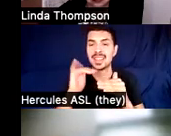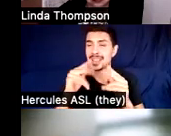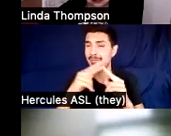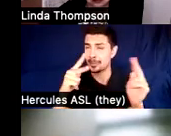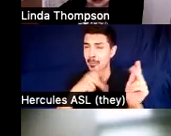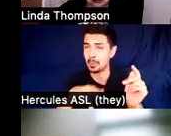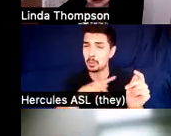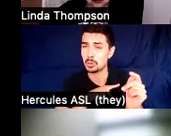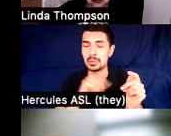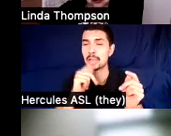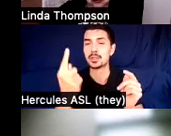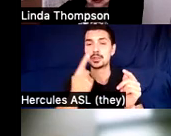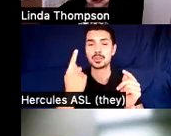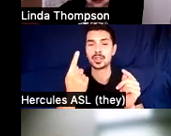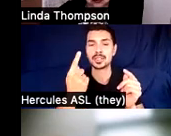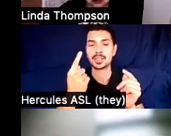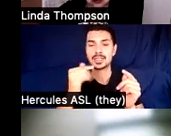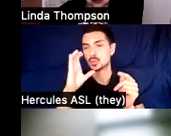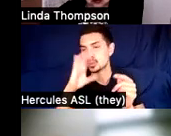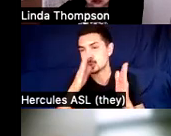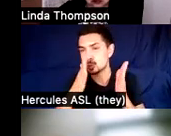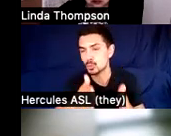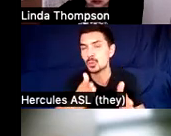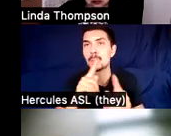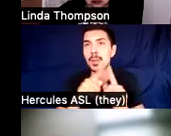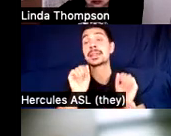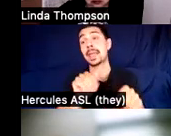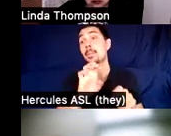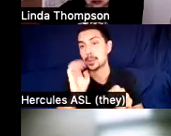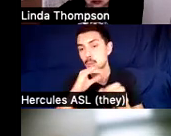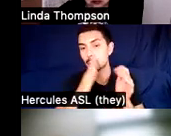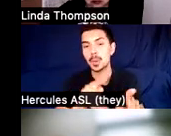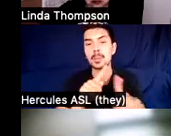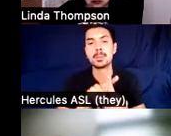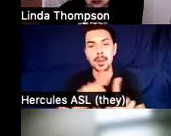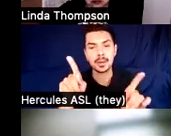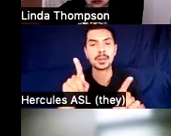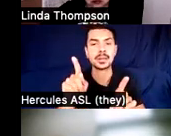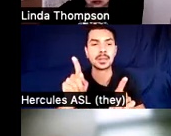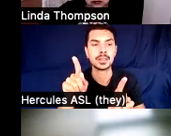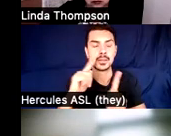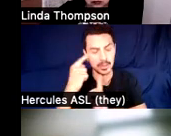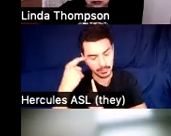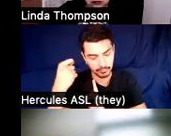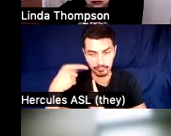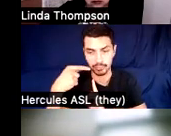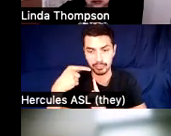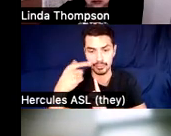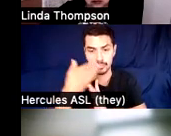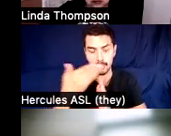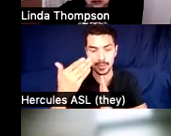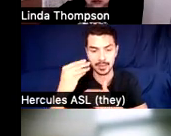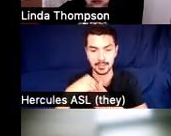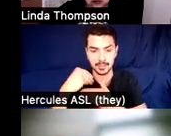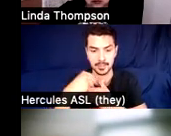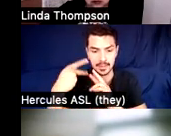not just some stranger. It can be a stranger, but what it is it triggers something in us that is ancestral, built into